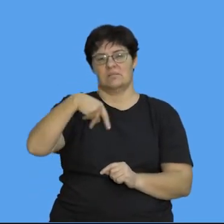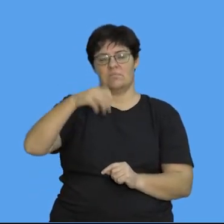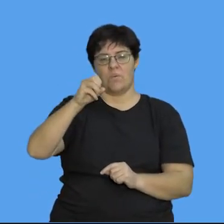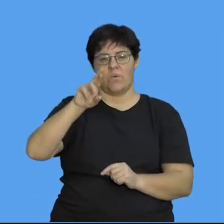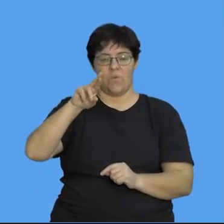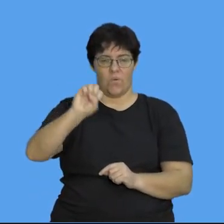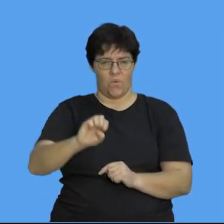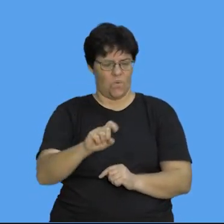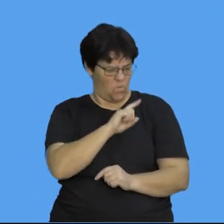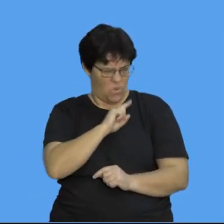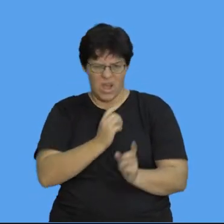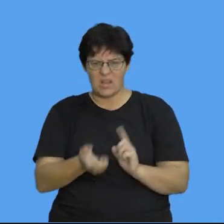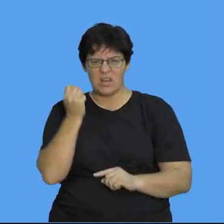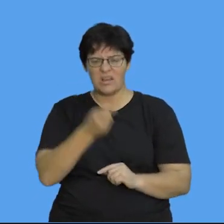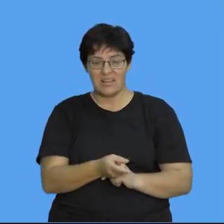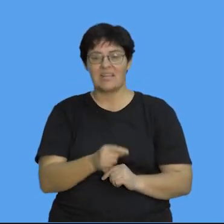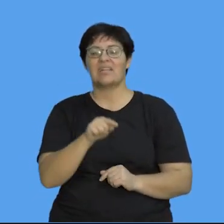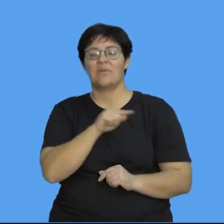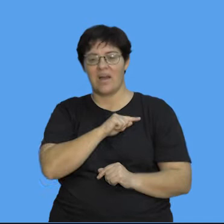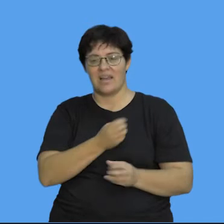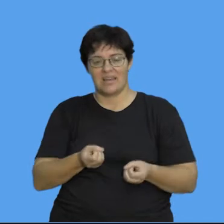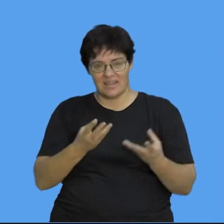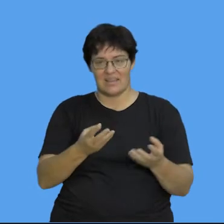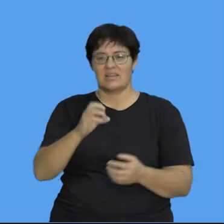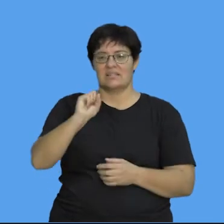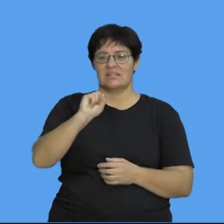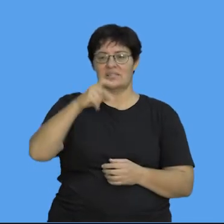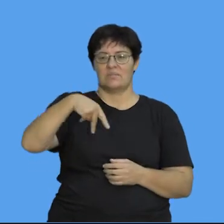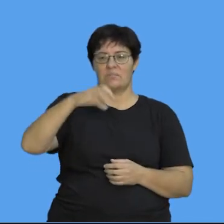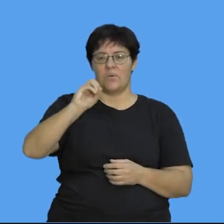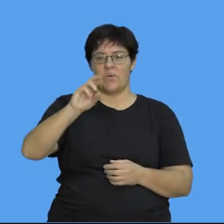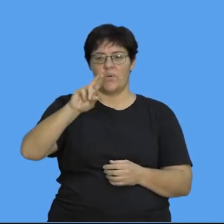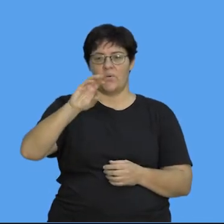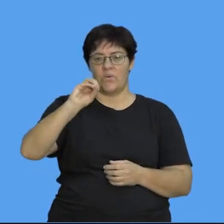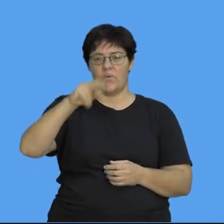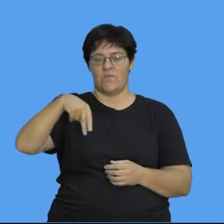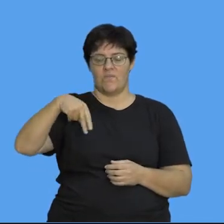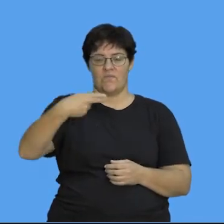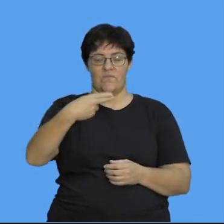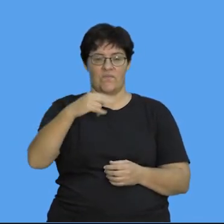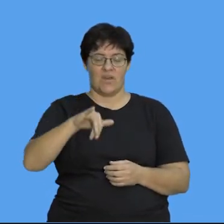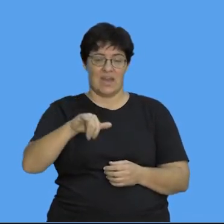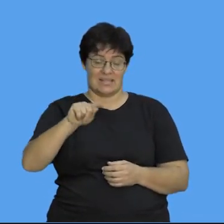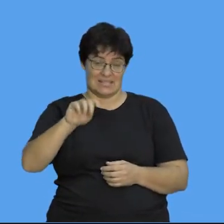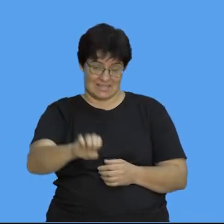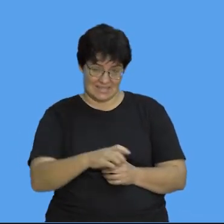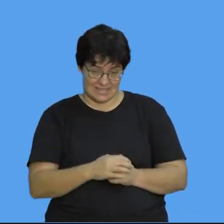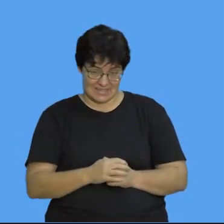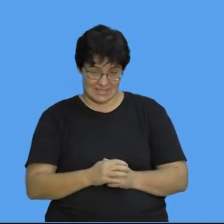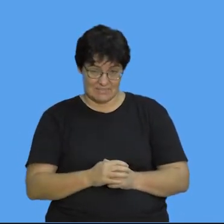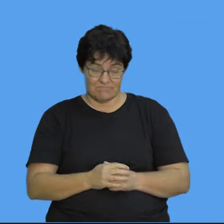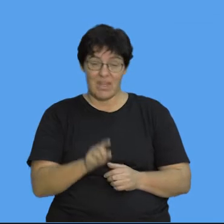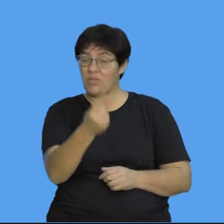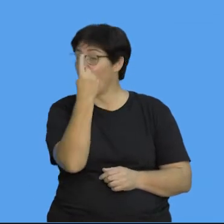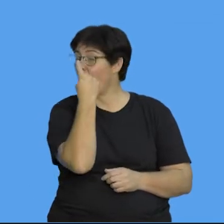find spores. Why are we going to find spores? Because this is the sporophyte of the plant. This